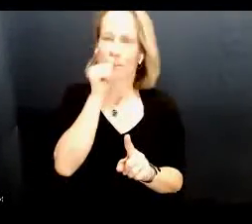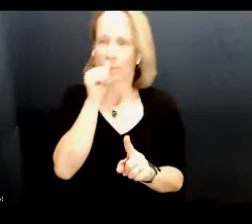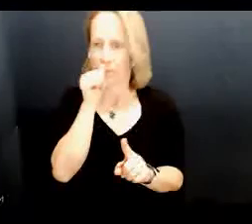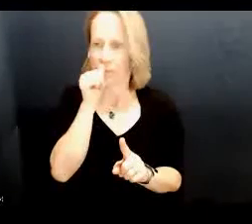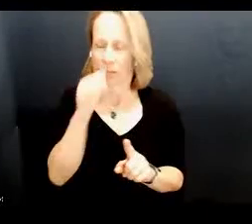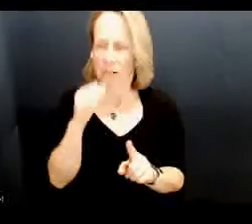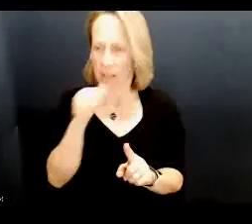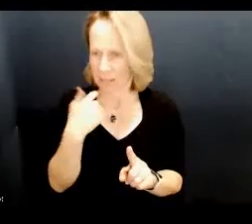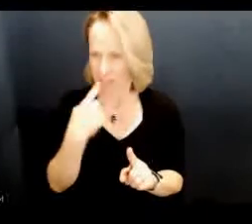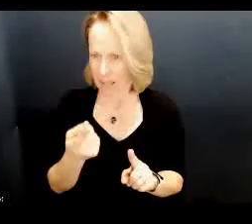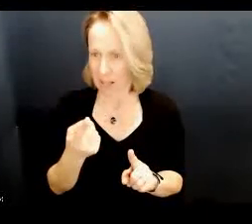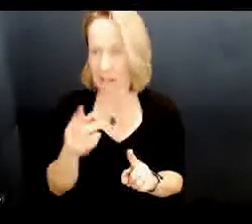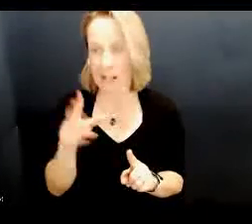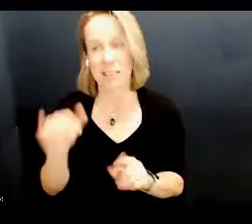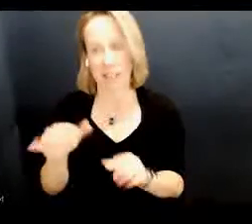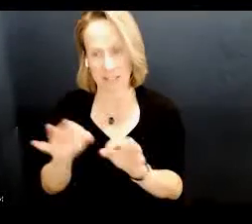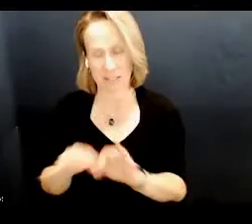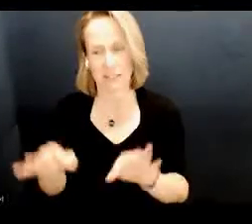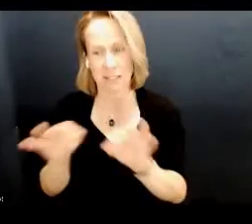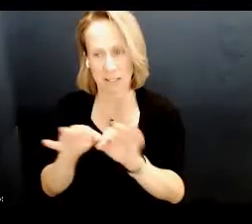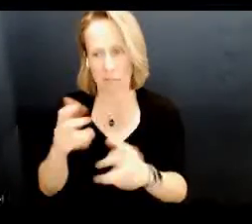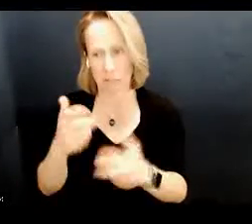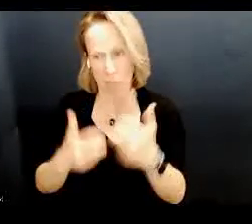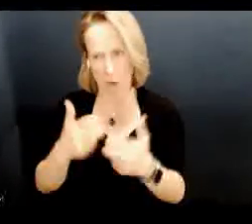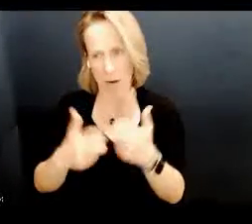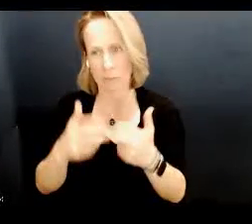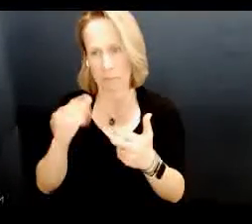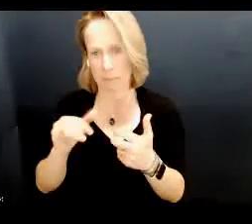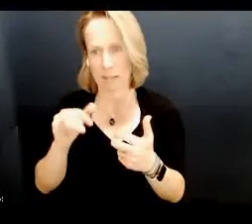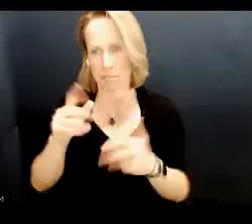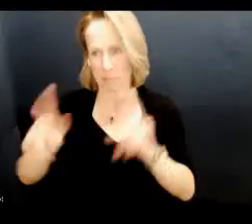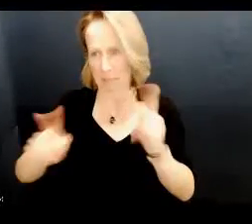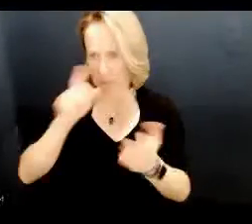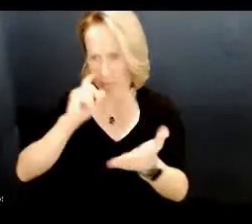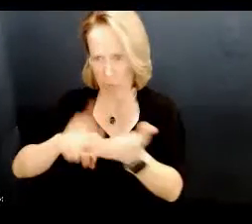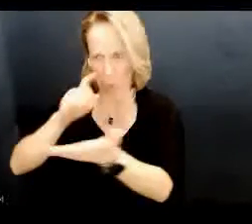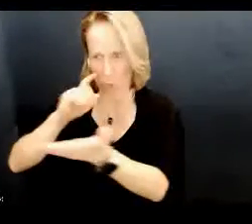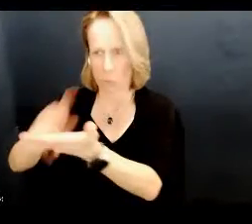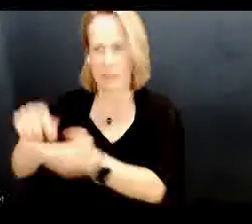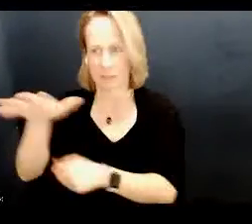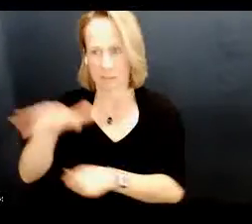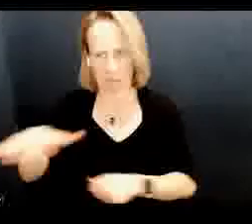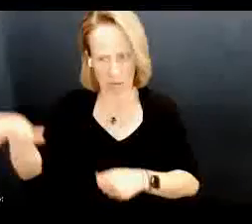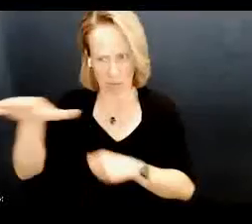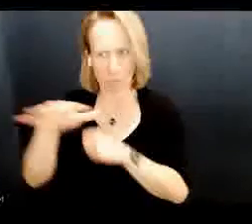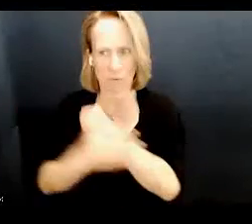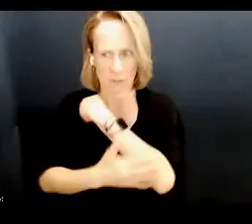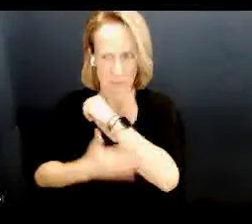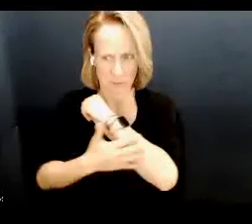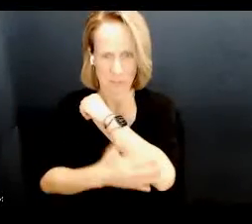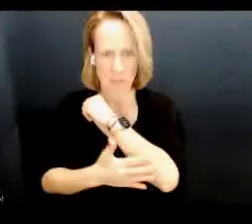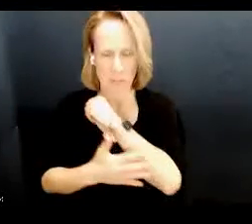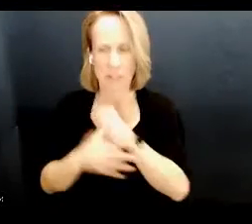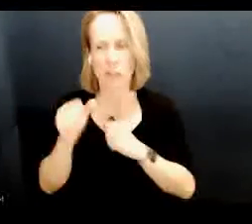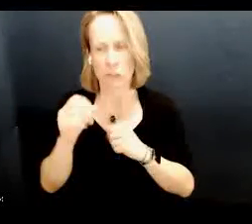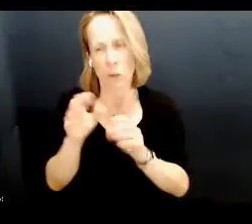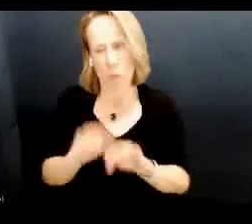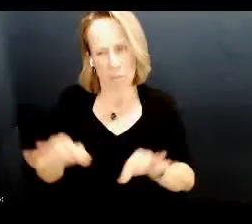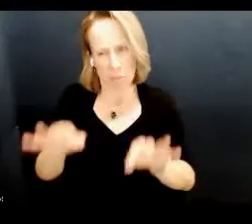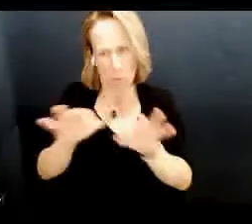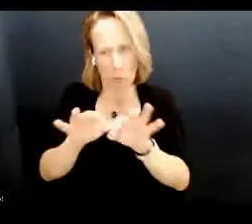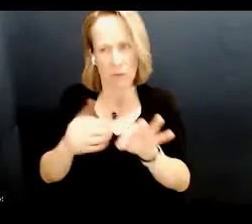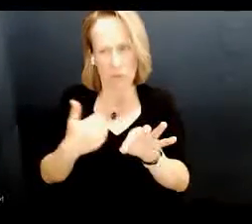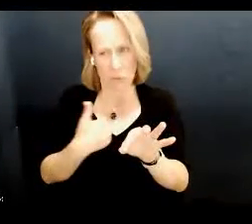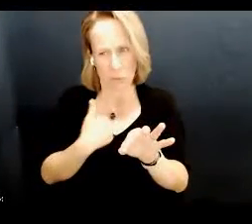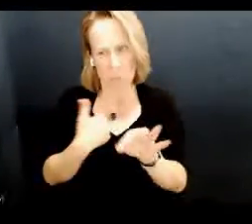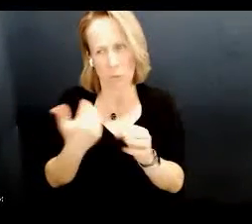significant problem that's been recorded across the country, right? So it's really important that we do have that waiting of 2 sleep cycles. Now,